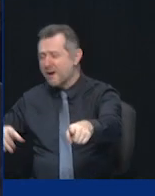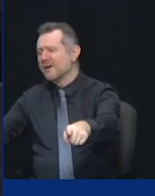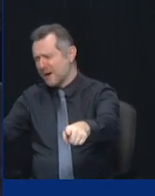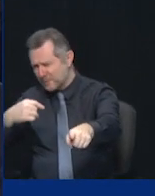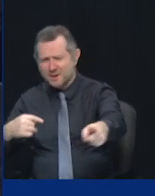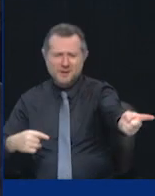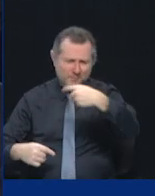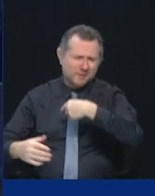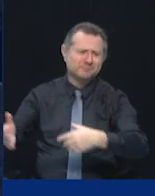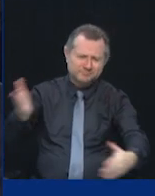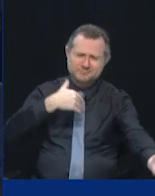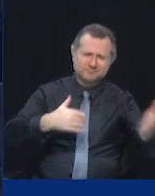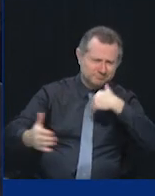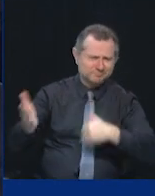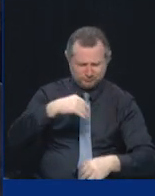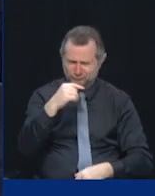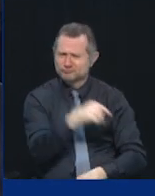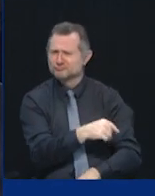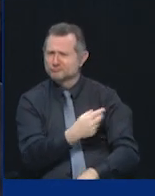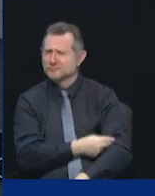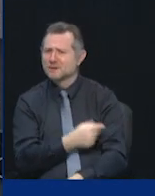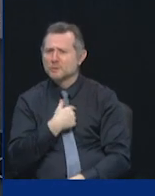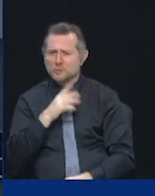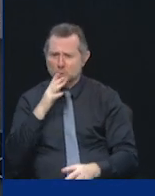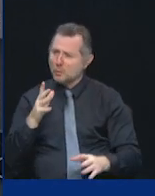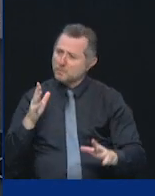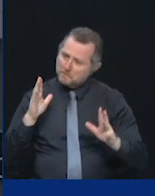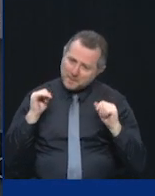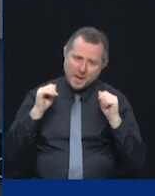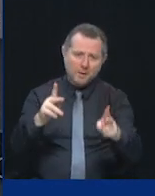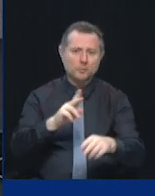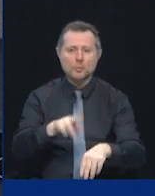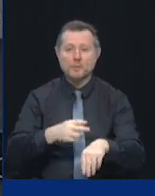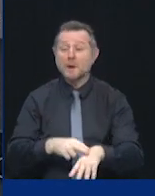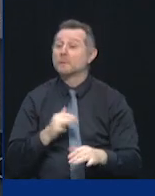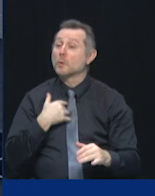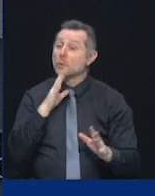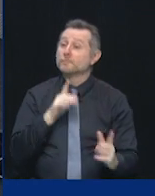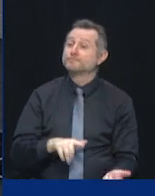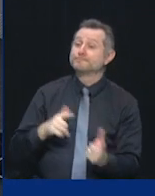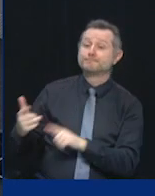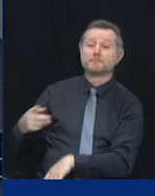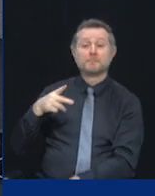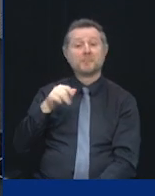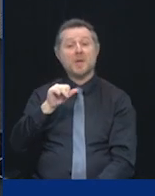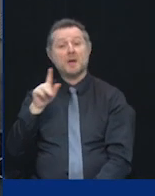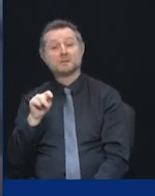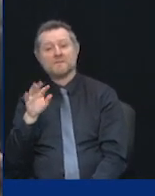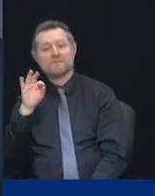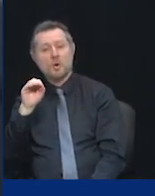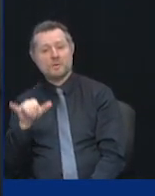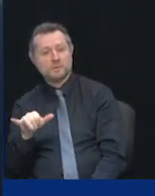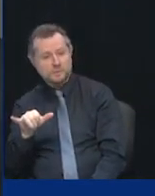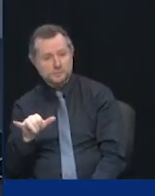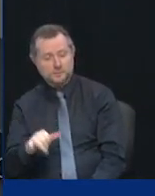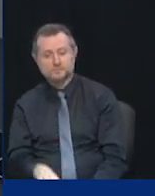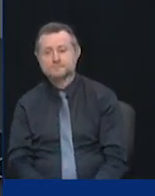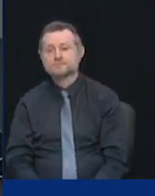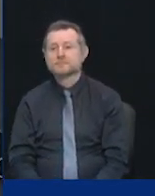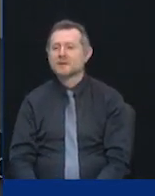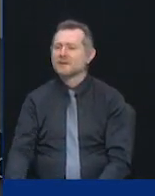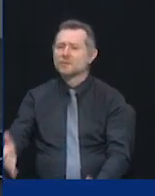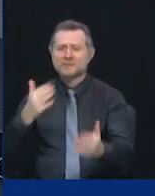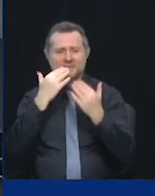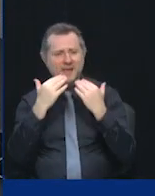can return to normal. Thank you, and I'll turn it over to Pat Foy. Thank you, Sarah. Mr. Foy. Thank you, Governor. Thanks, Sarah.